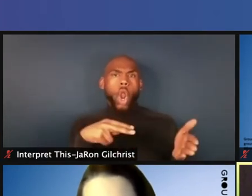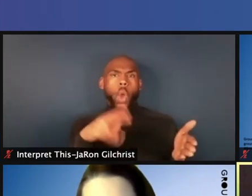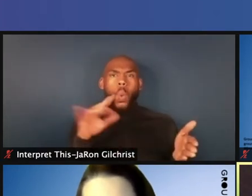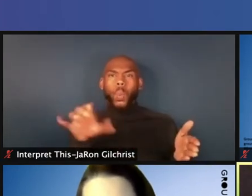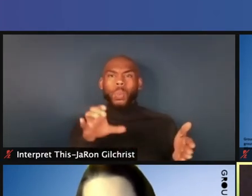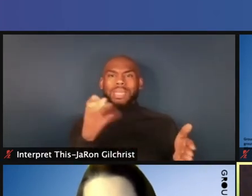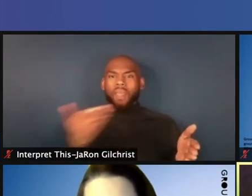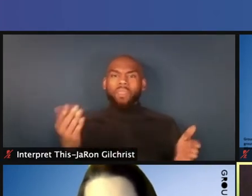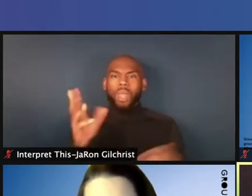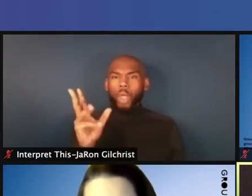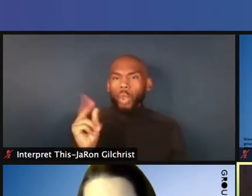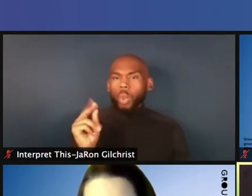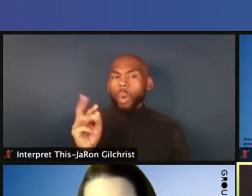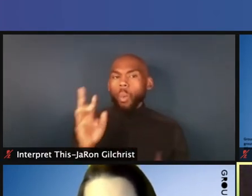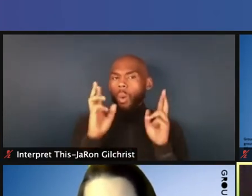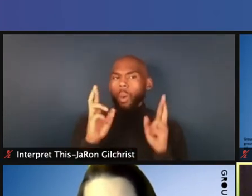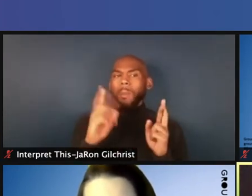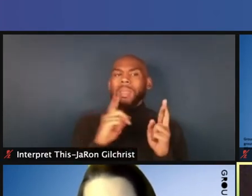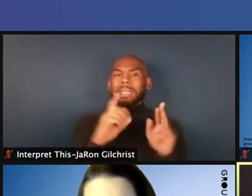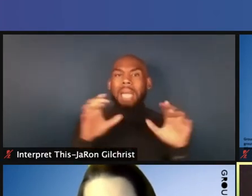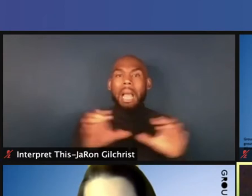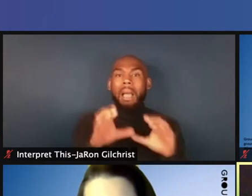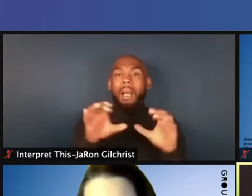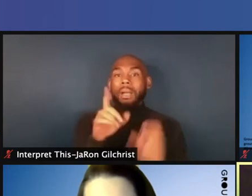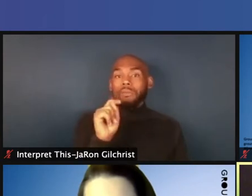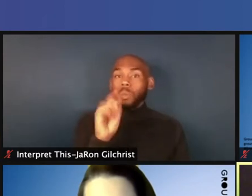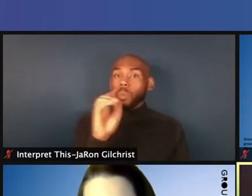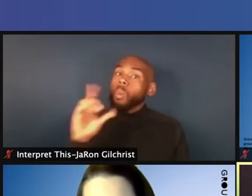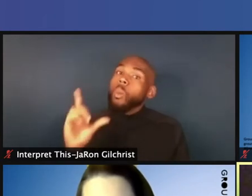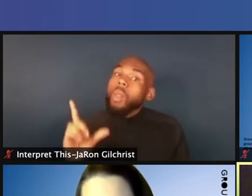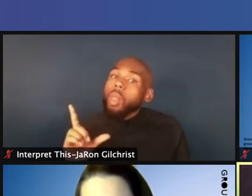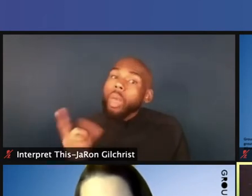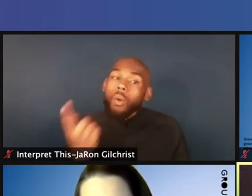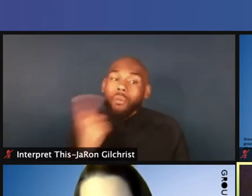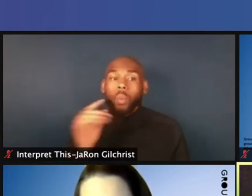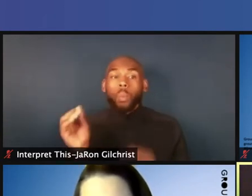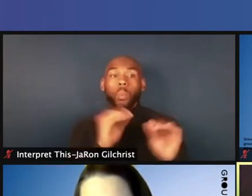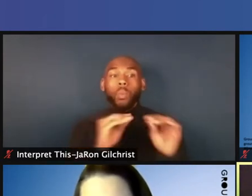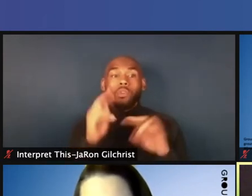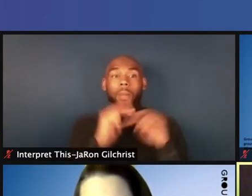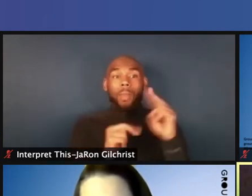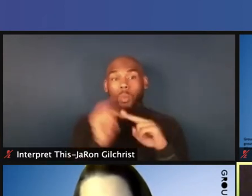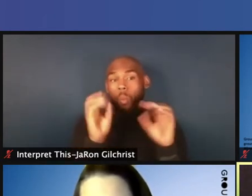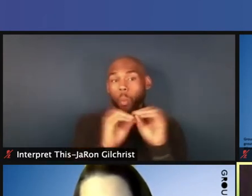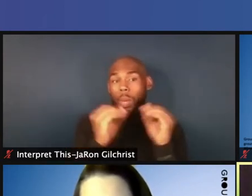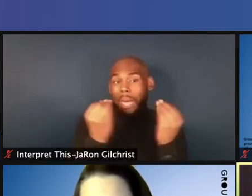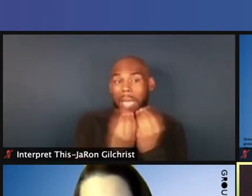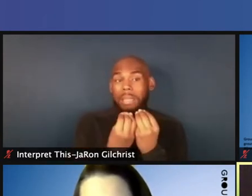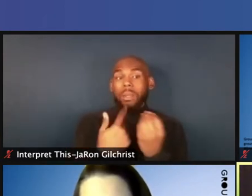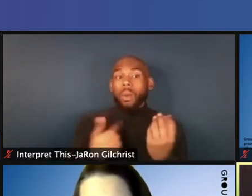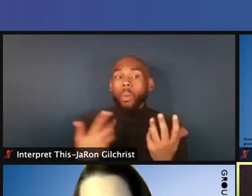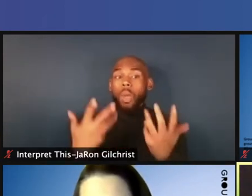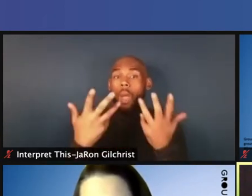it's an active tool, like an active tool for movement building and organizing. And we want it